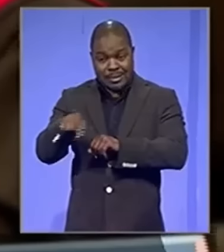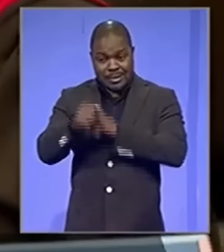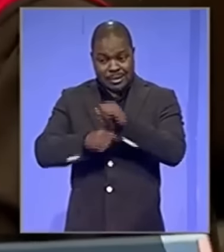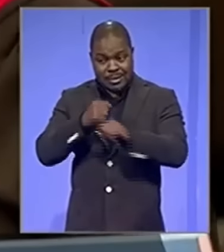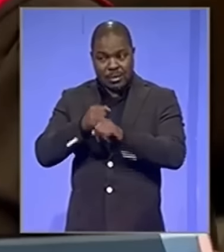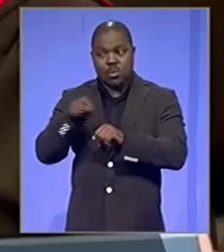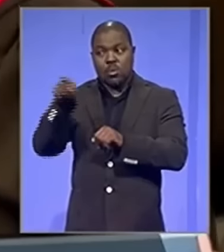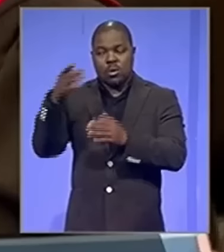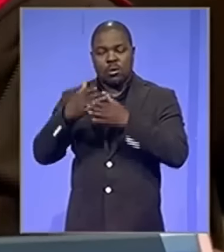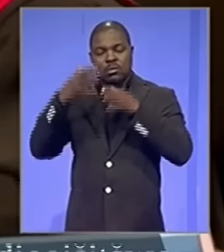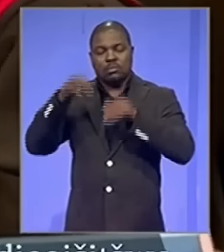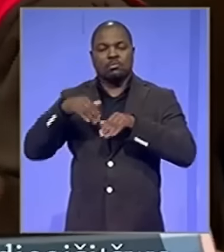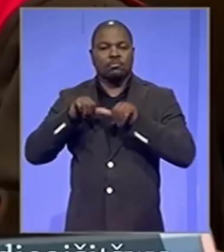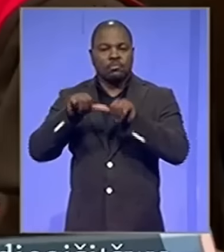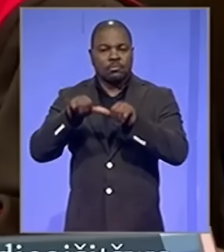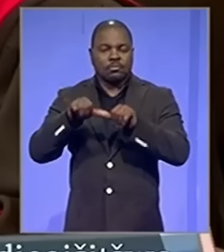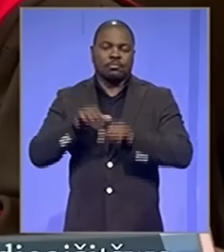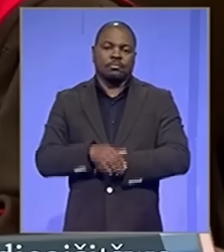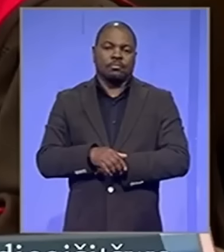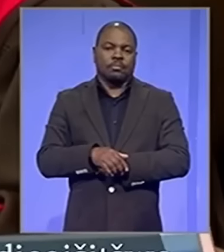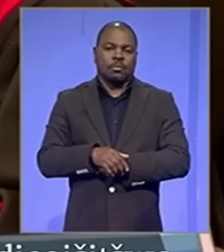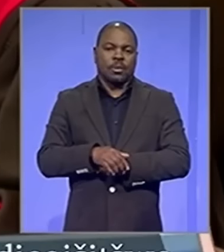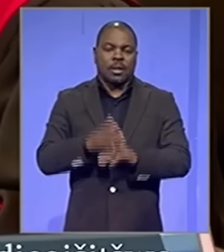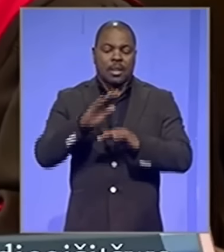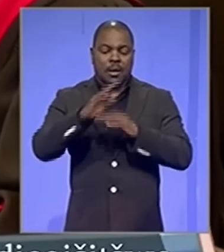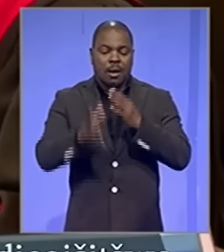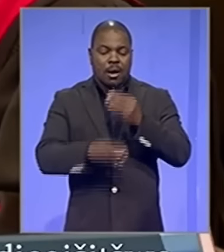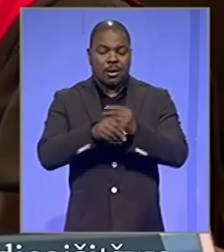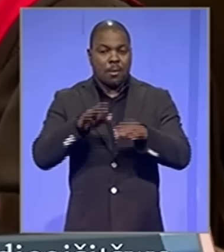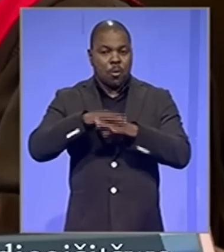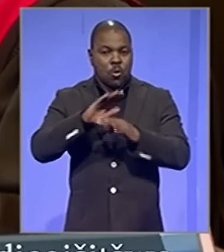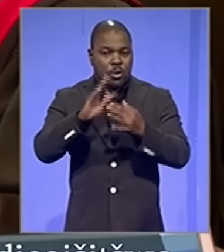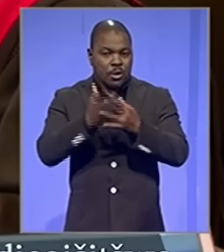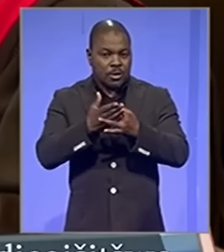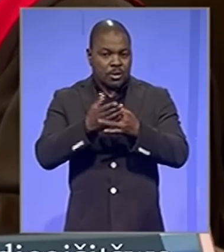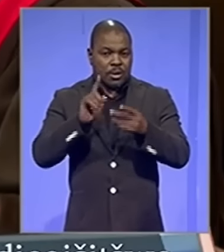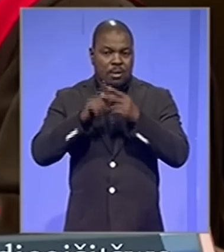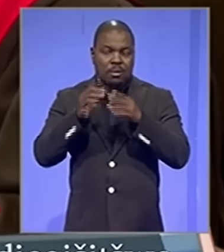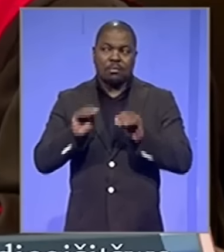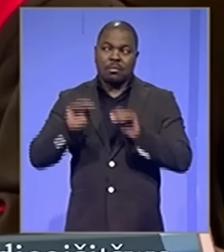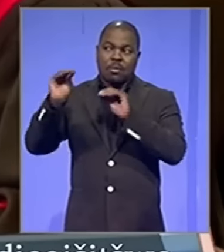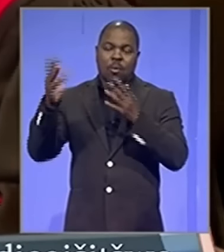decision, centralization of charges, as well as the High Court date